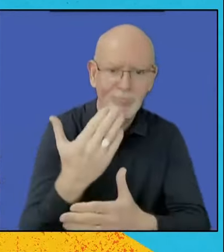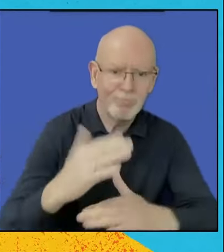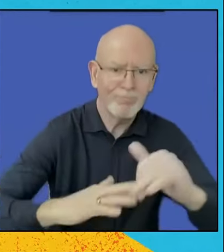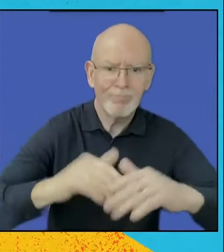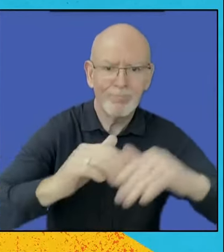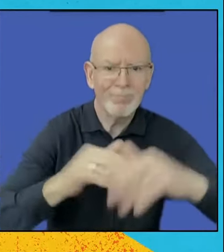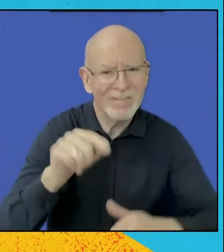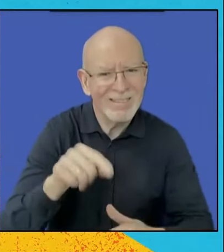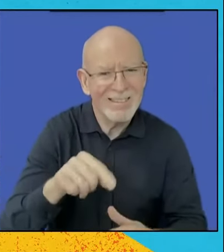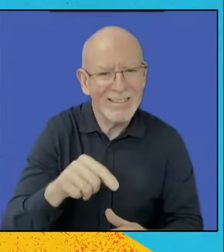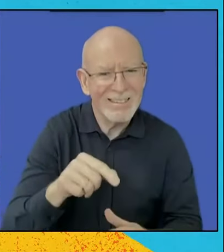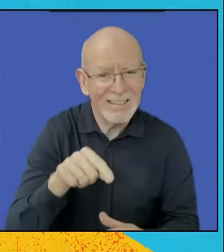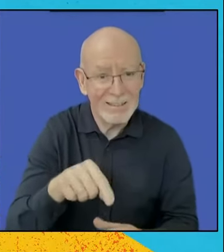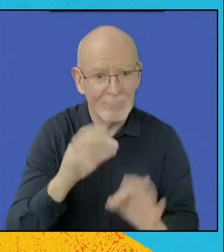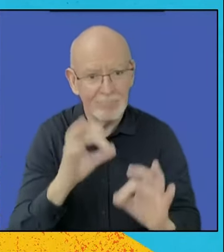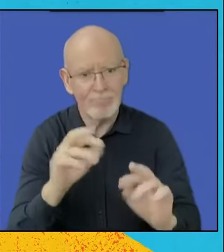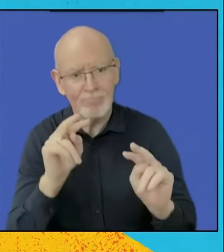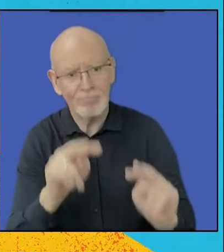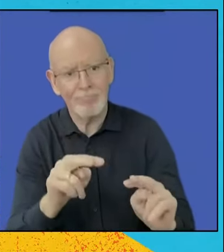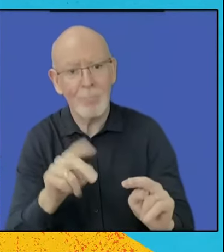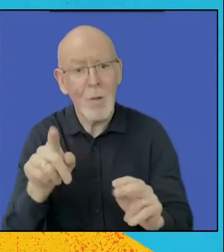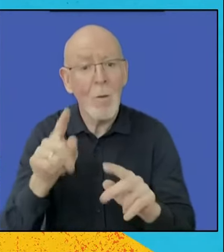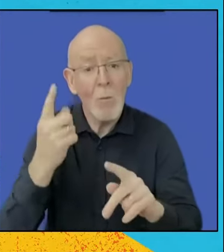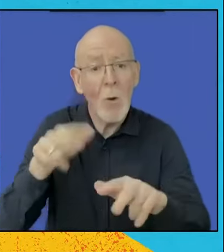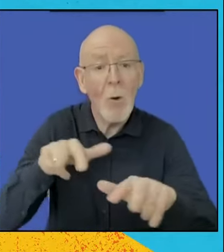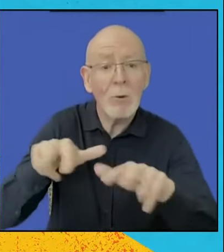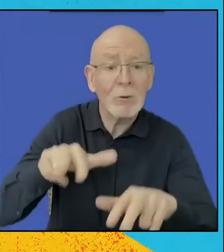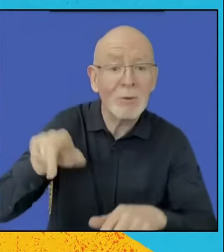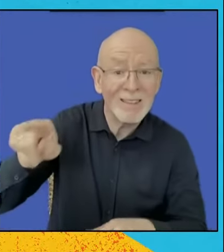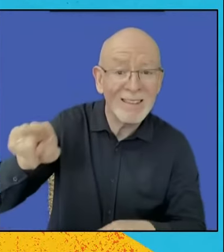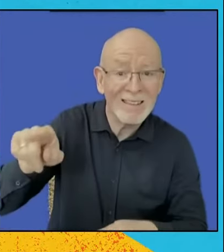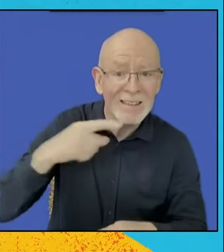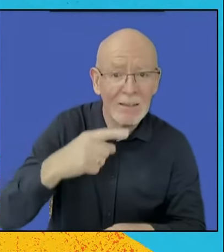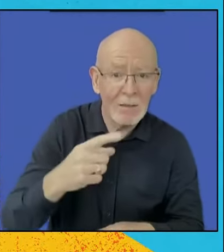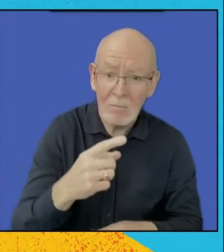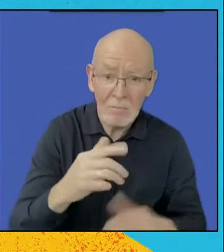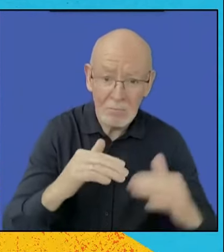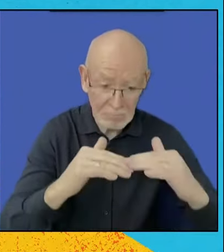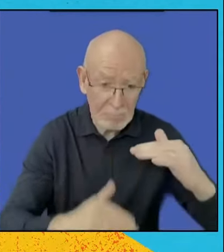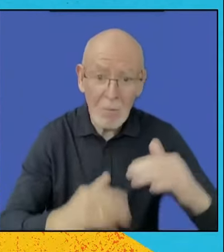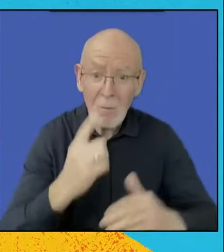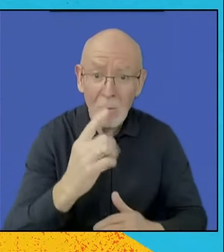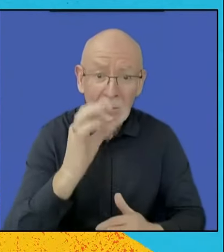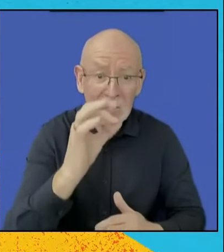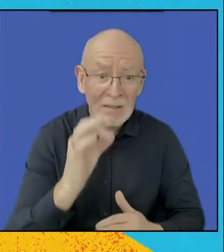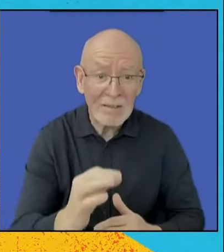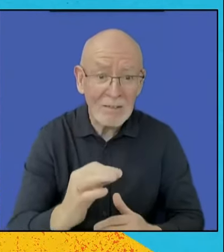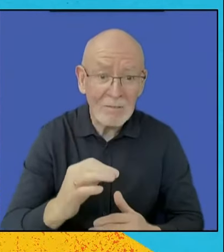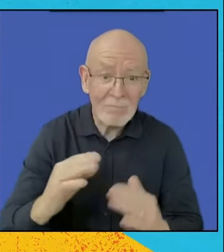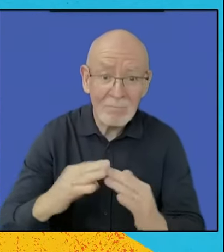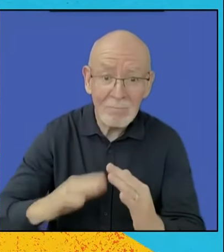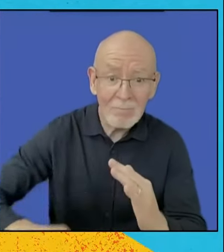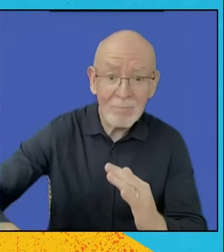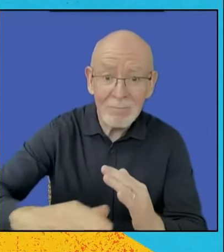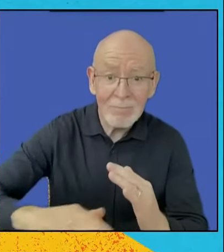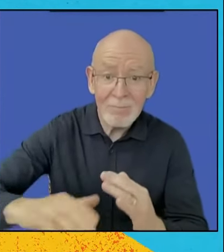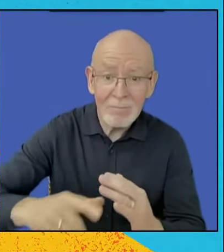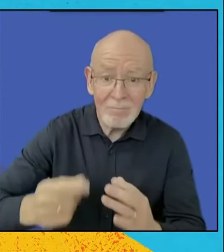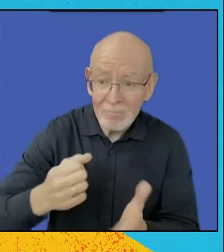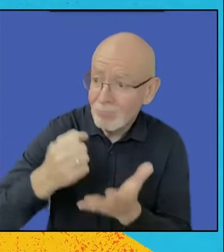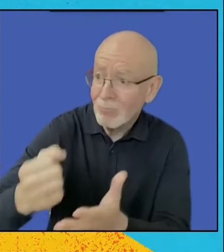able to access, and they should have the support to access it. Leaving no one behind absolutely means young people in the international